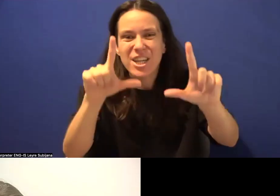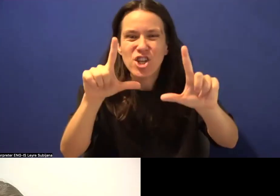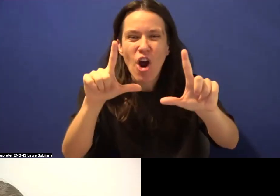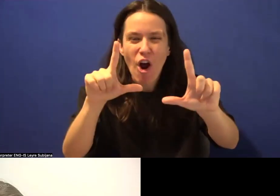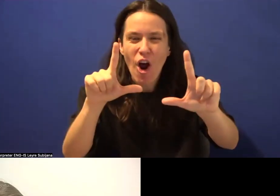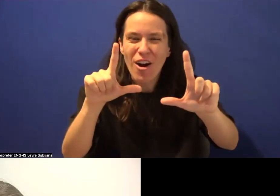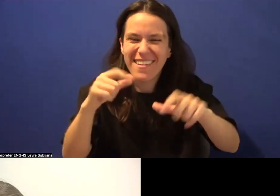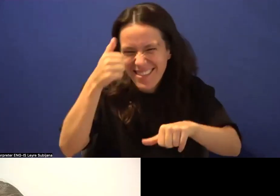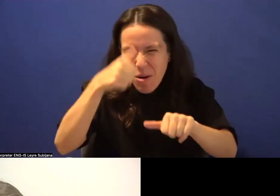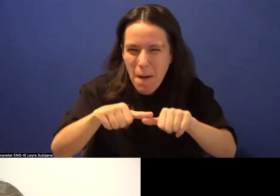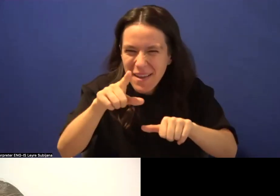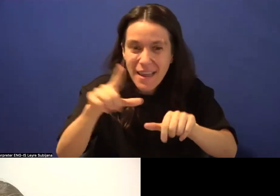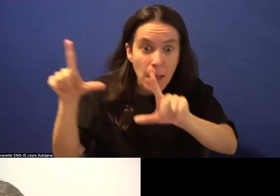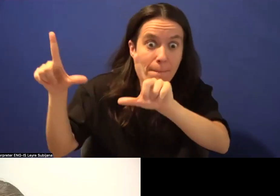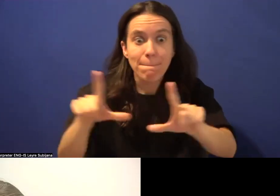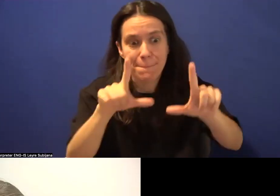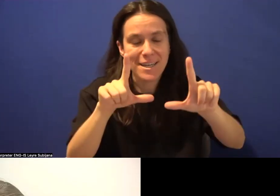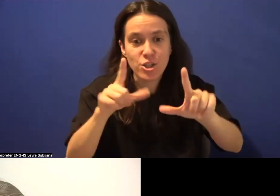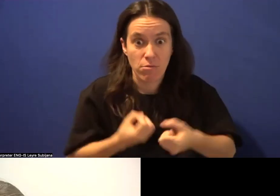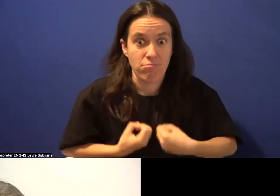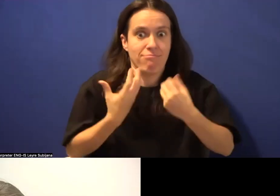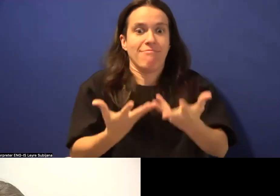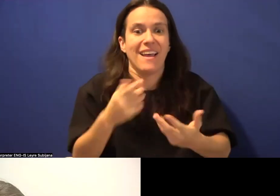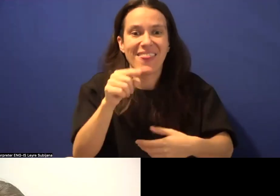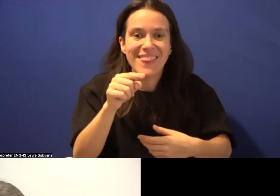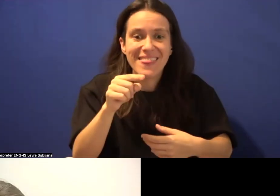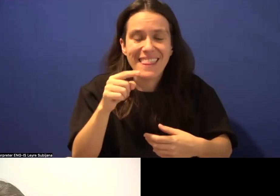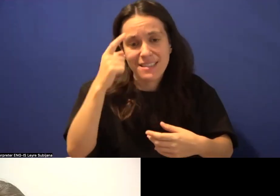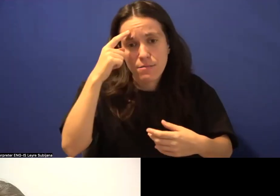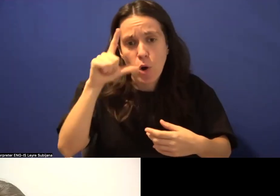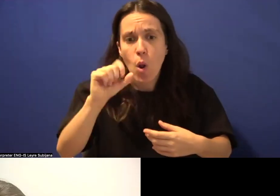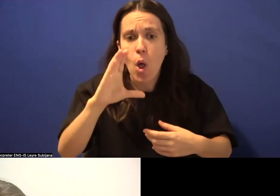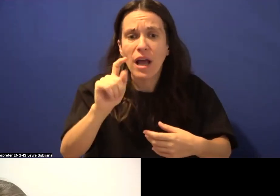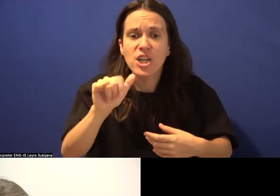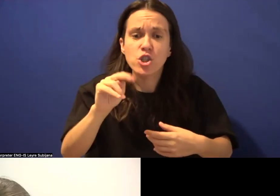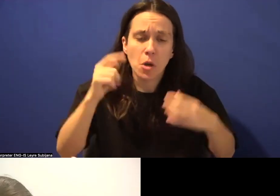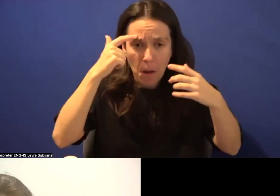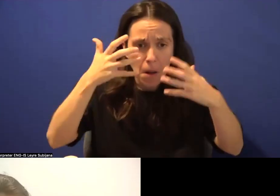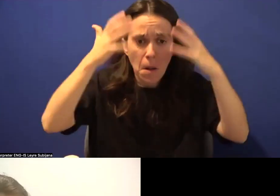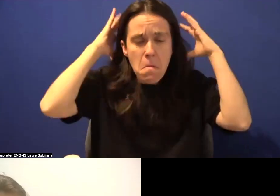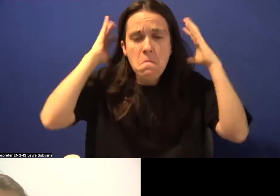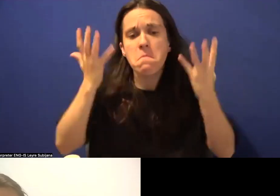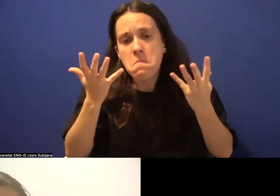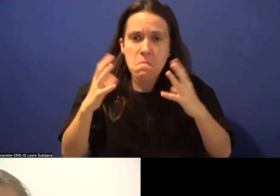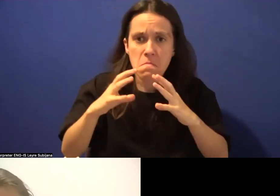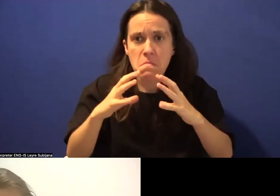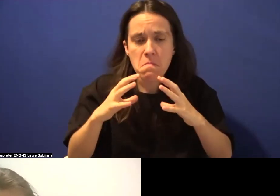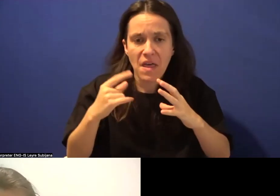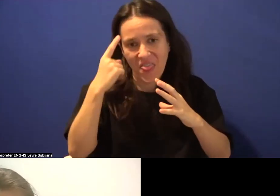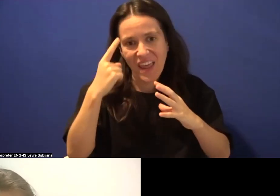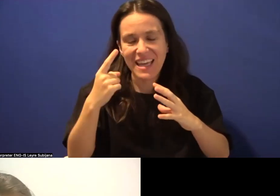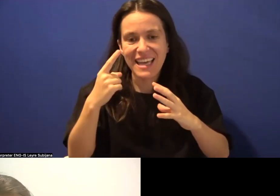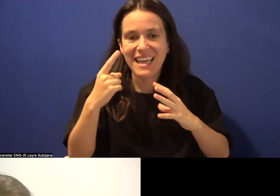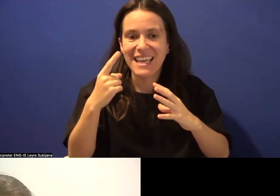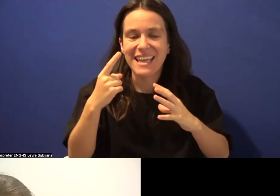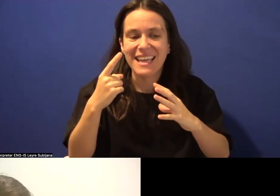the location moved a bit. Sometimes it was more anterior for the picture priming, which kind of fits with the picture